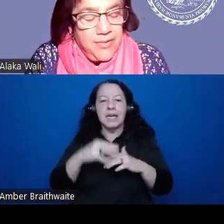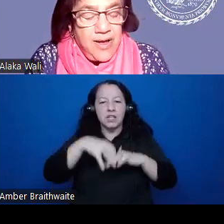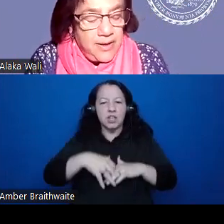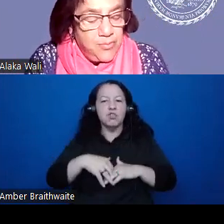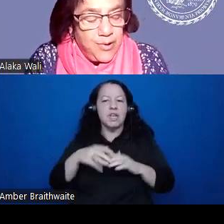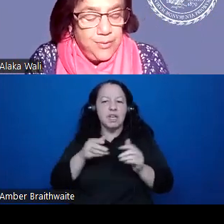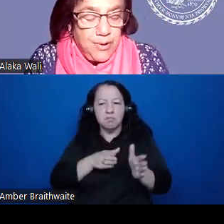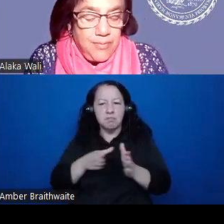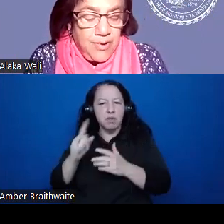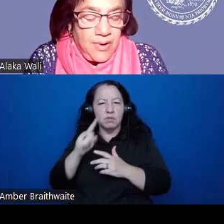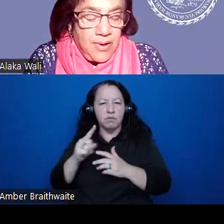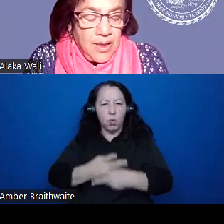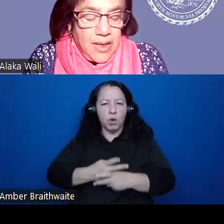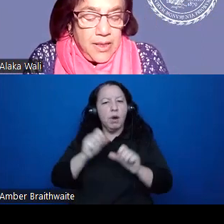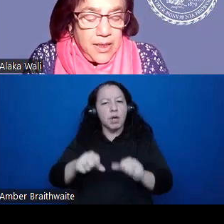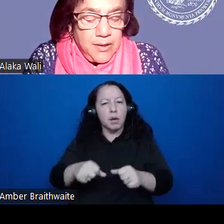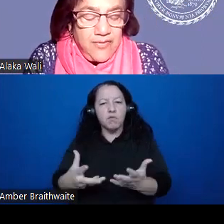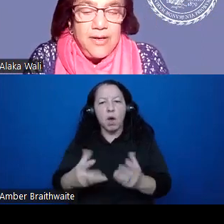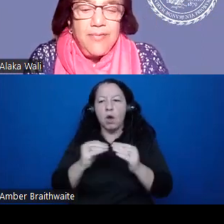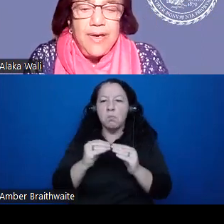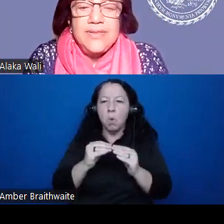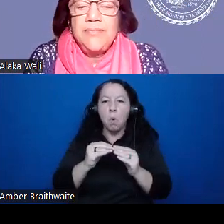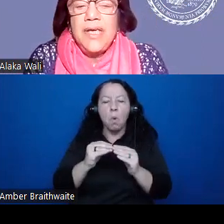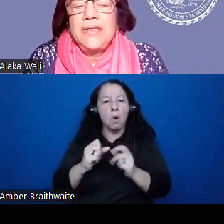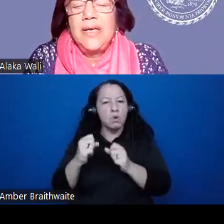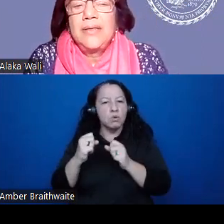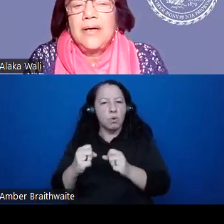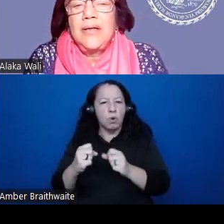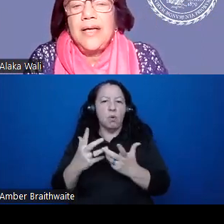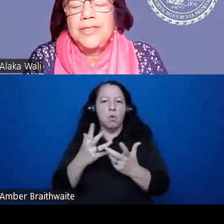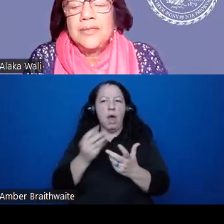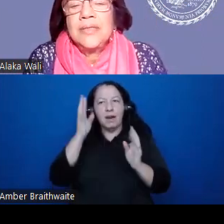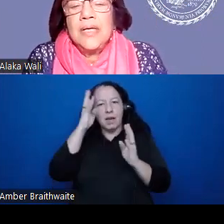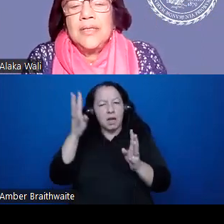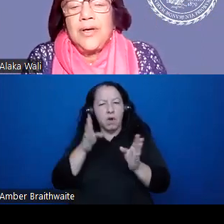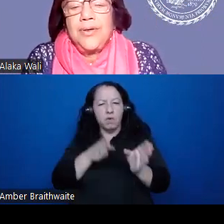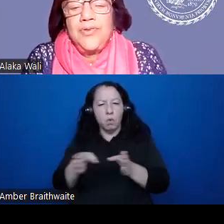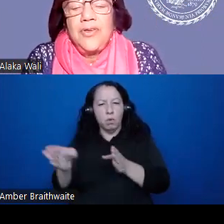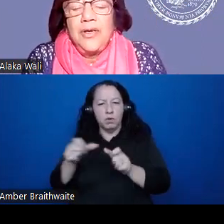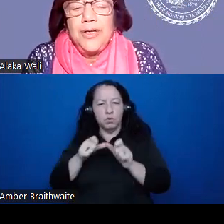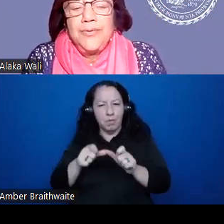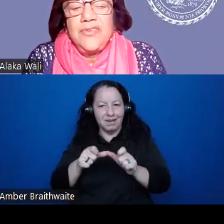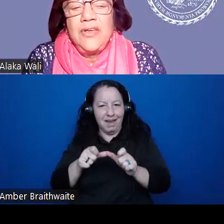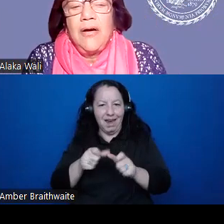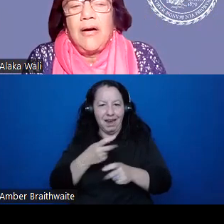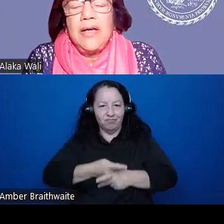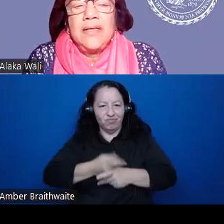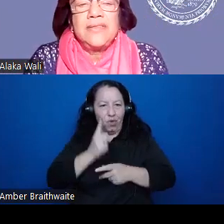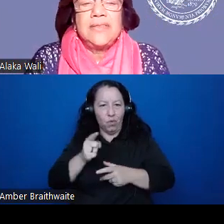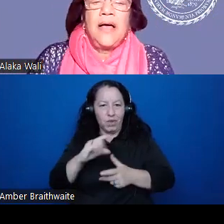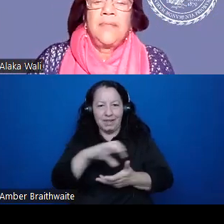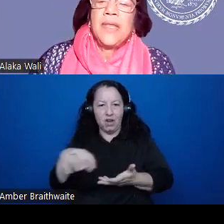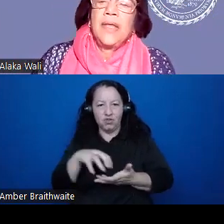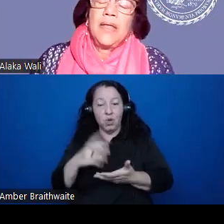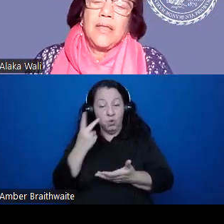can provide more durable and innovative ways to maintain the collection. So you see, what you see here